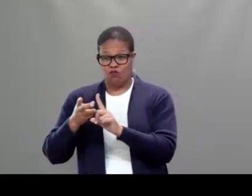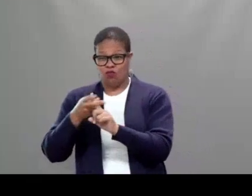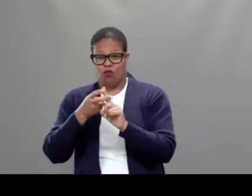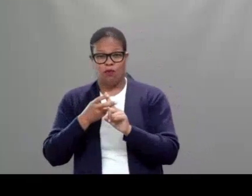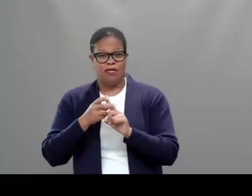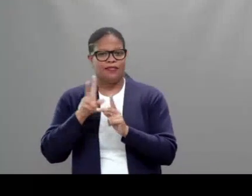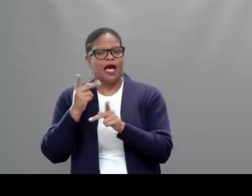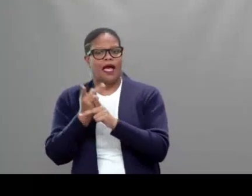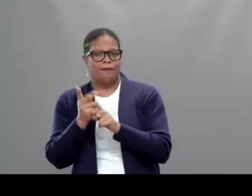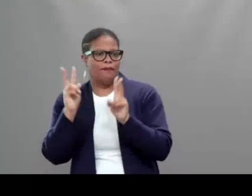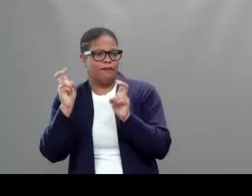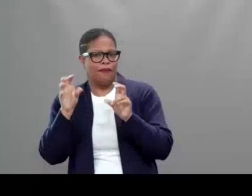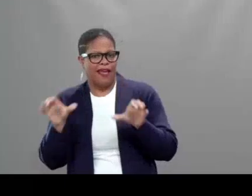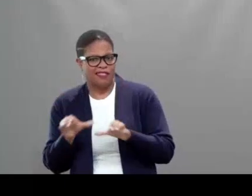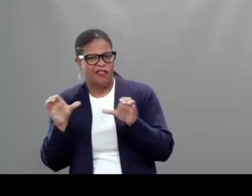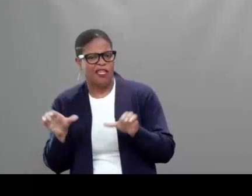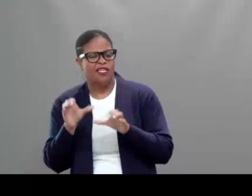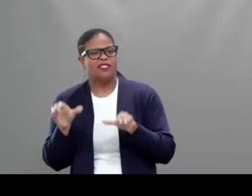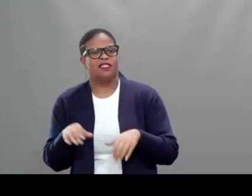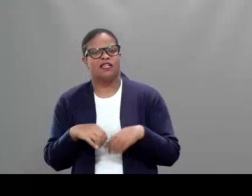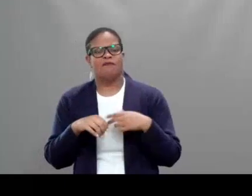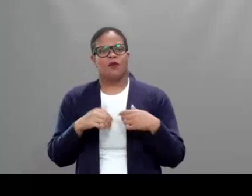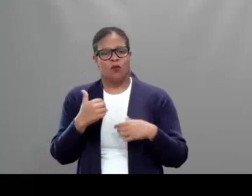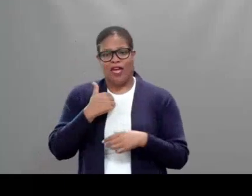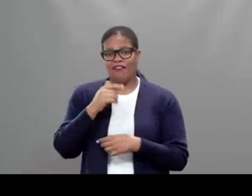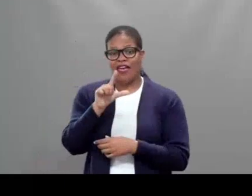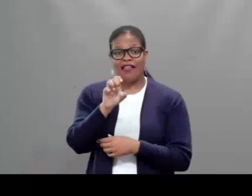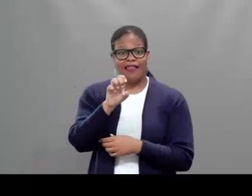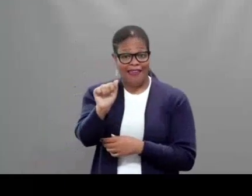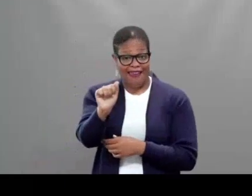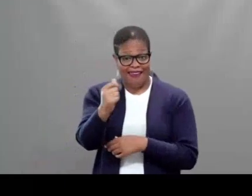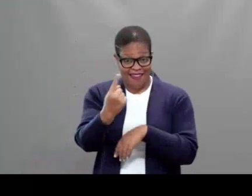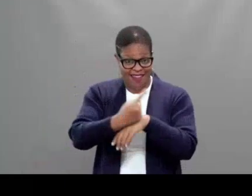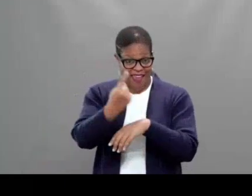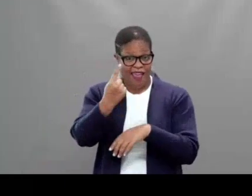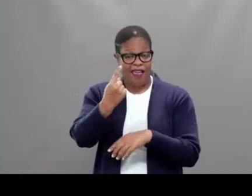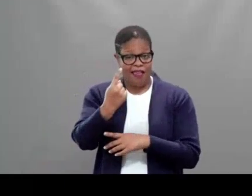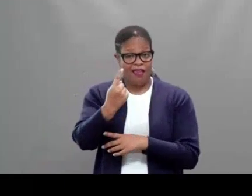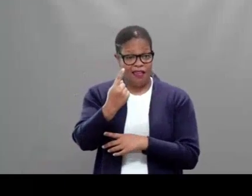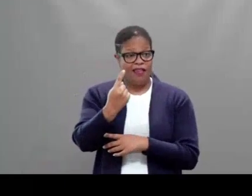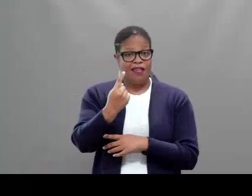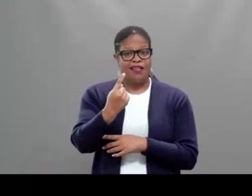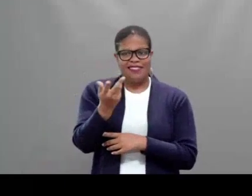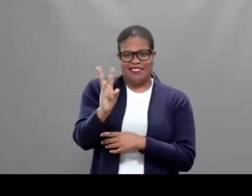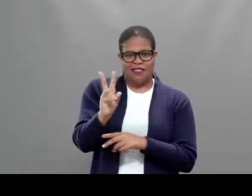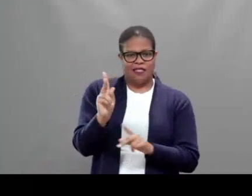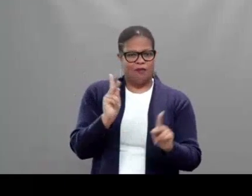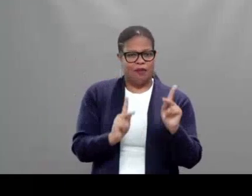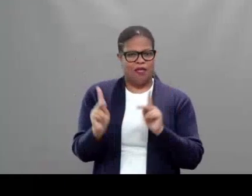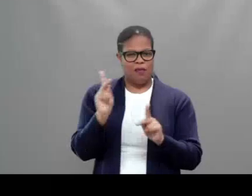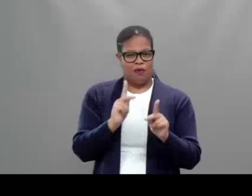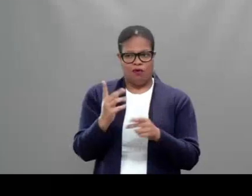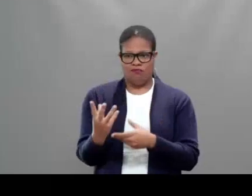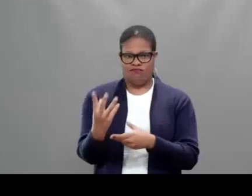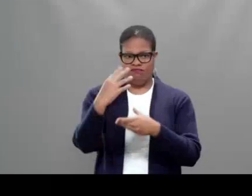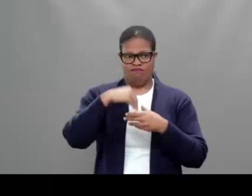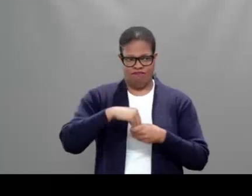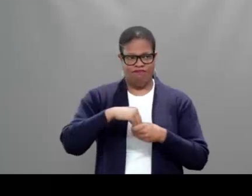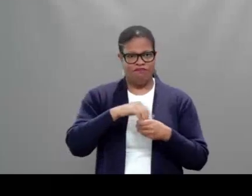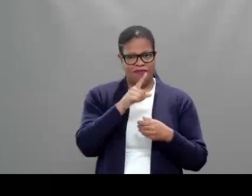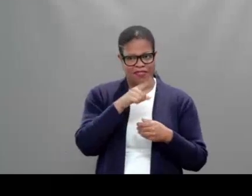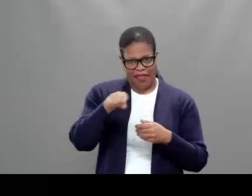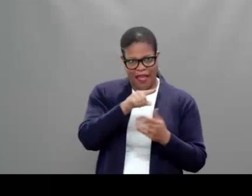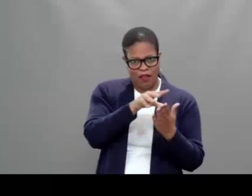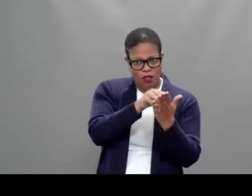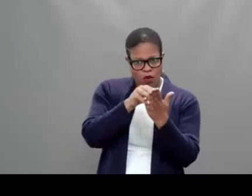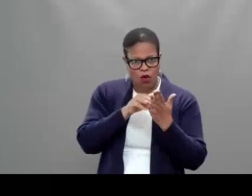type activities. We had an LEA day where we had 16 people participate and learn